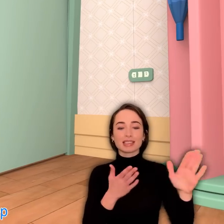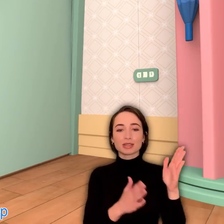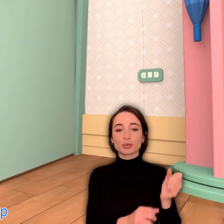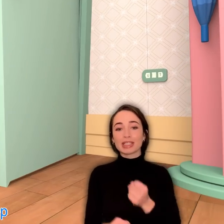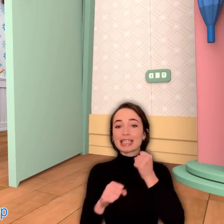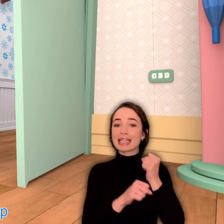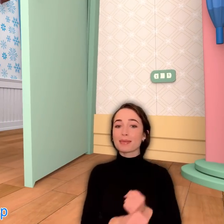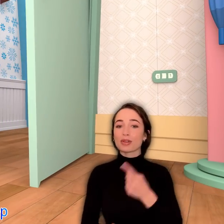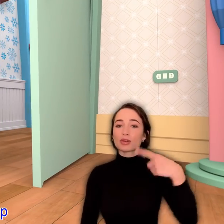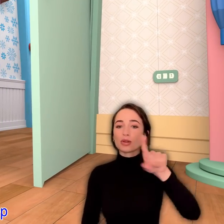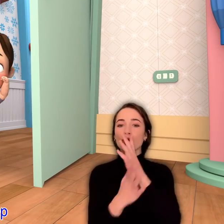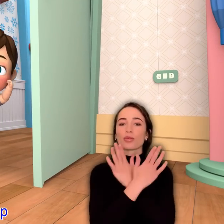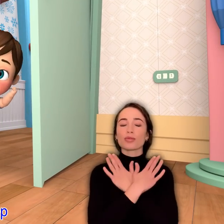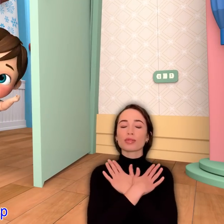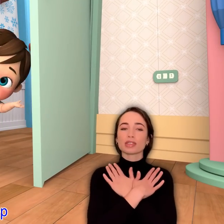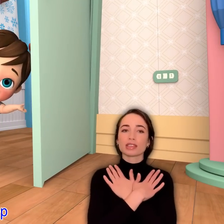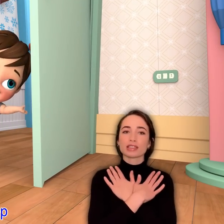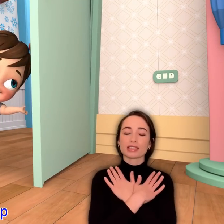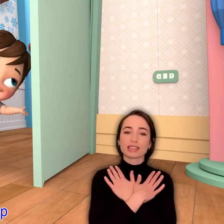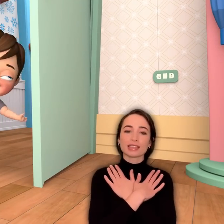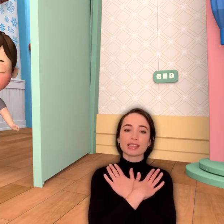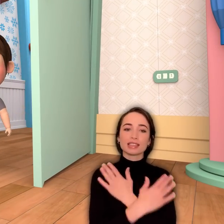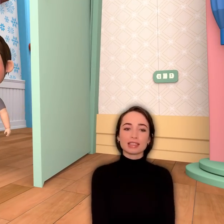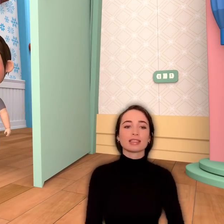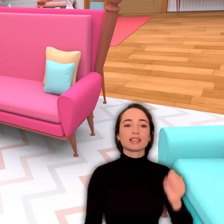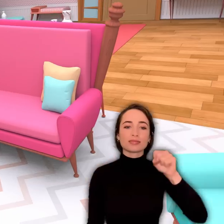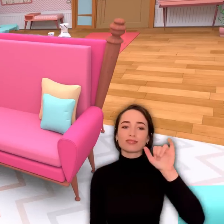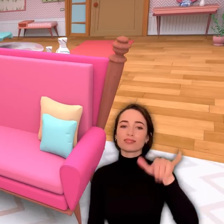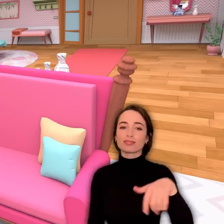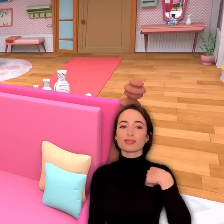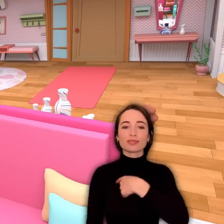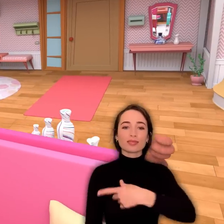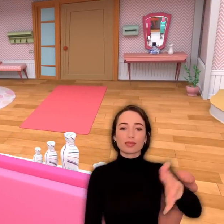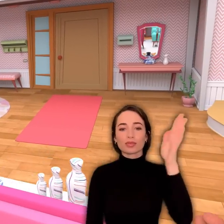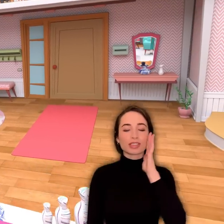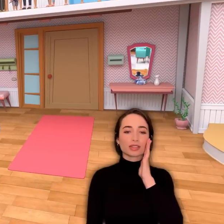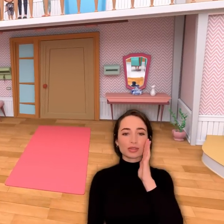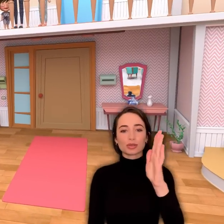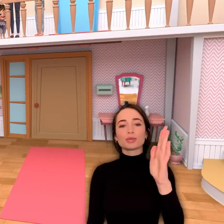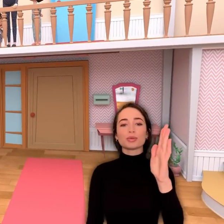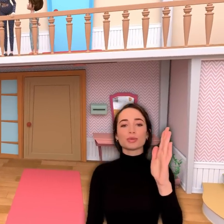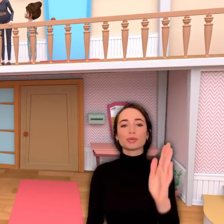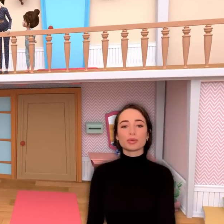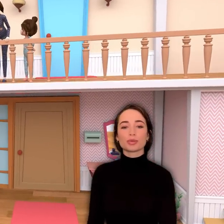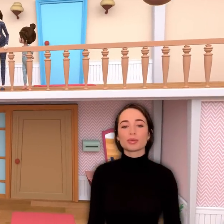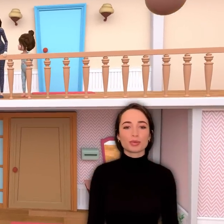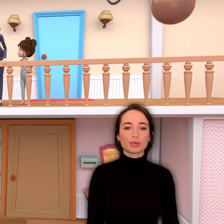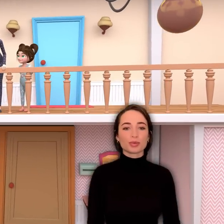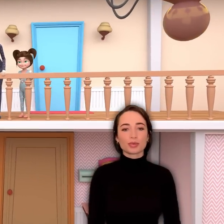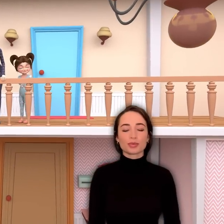and sweep so you can you can't sleep yes that's what we